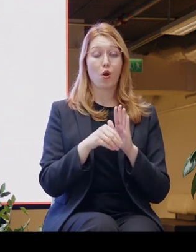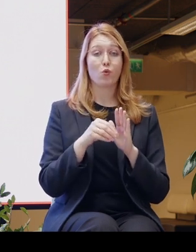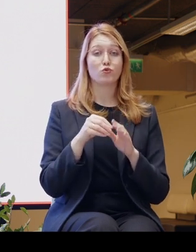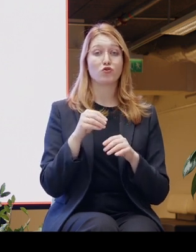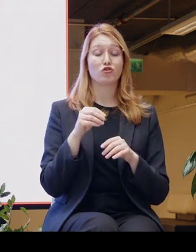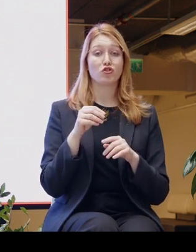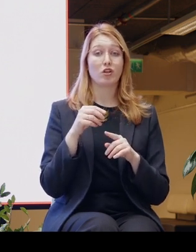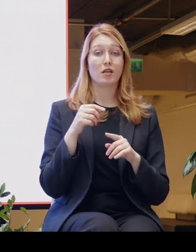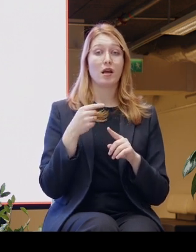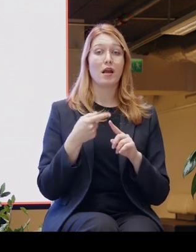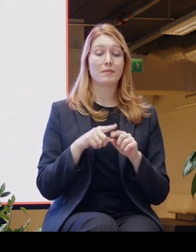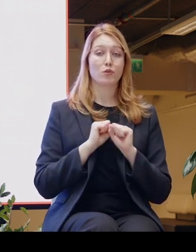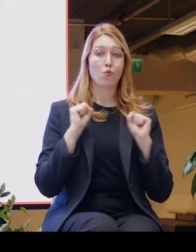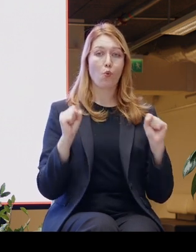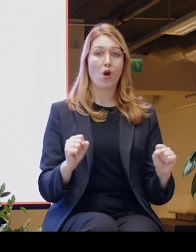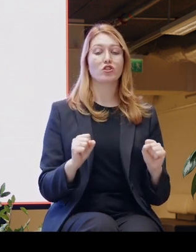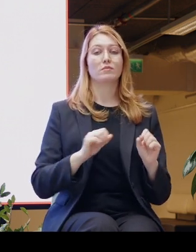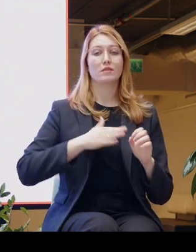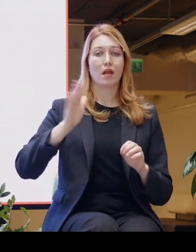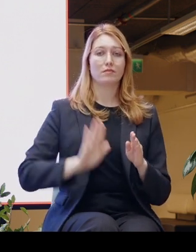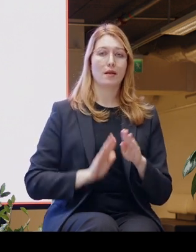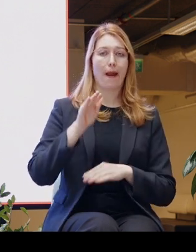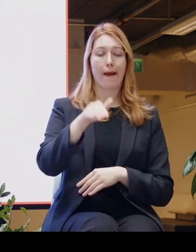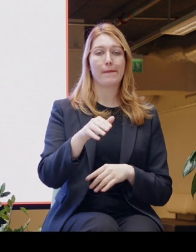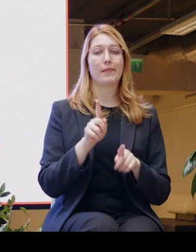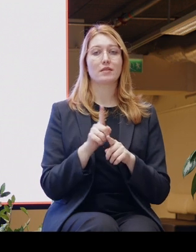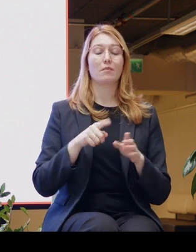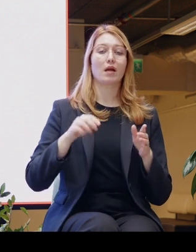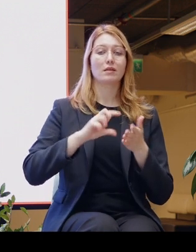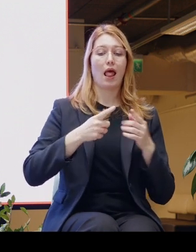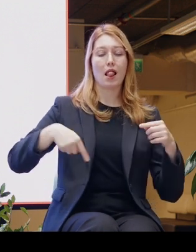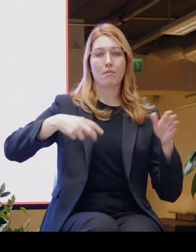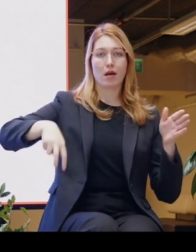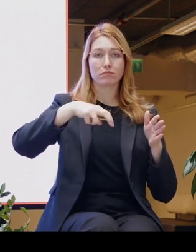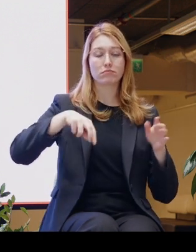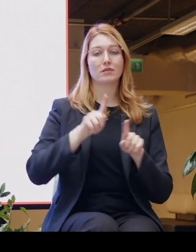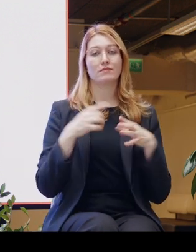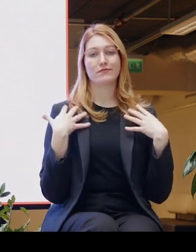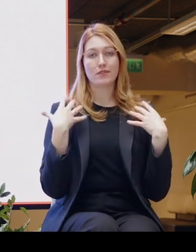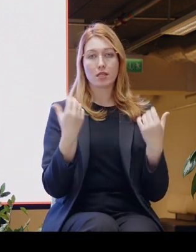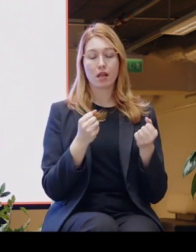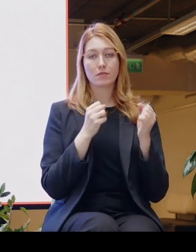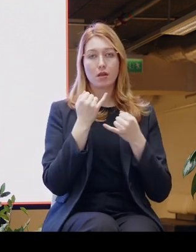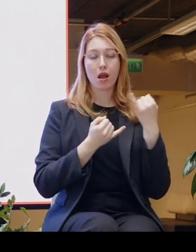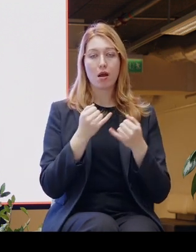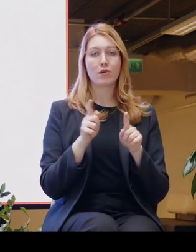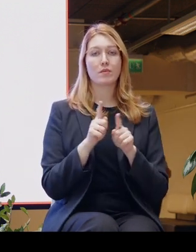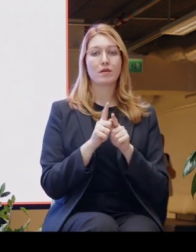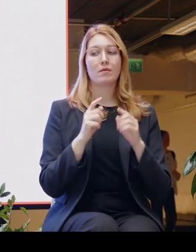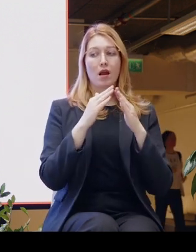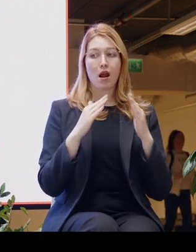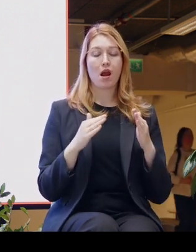all, safety, stairs, ramps, moving around the room, healthiness,